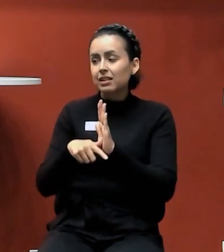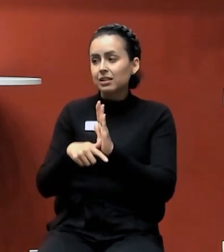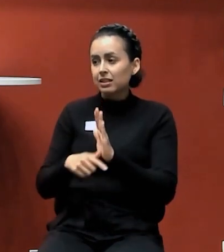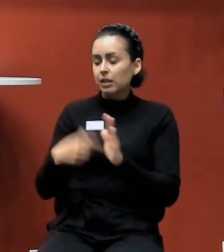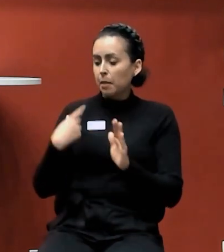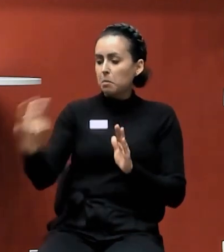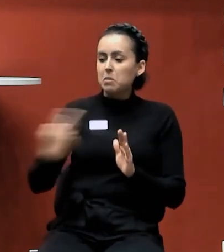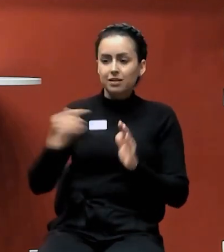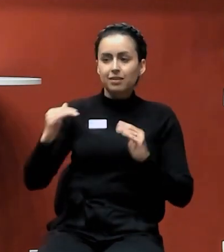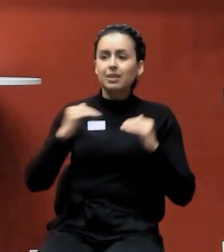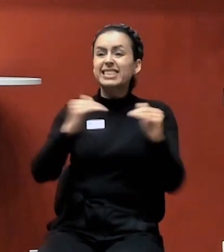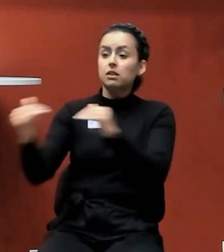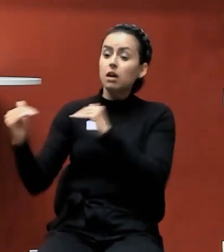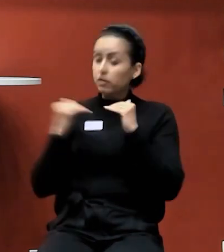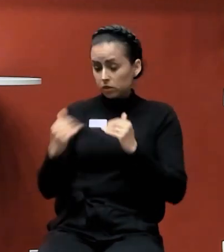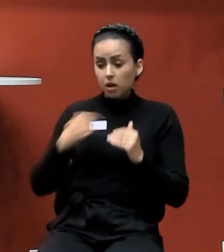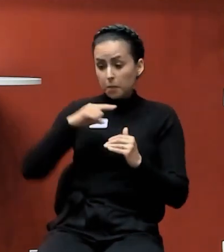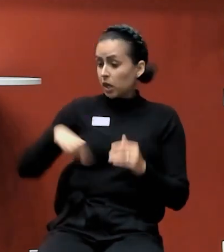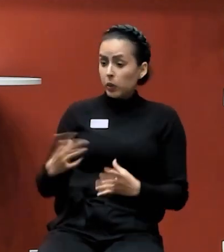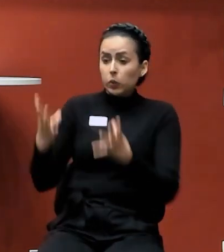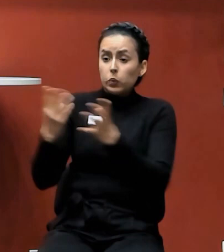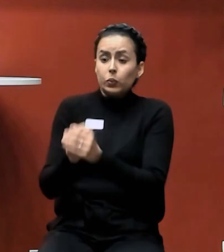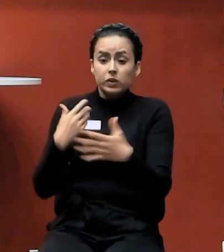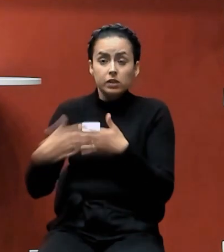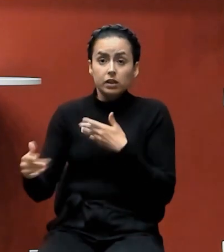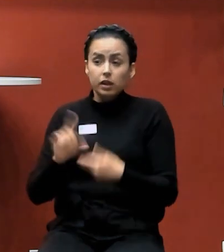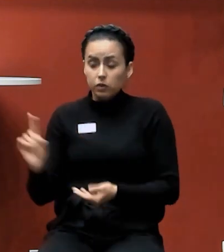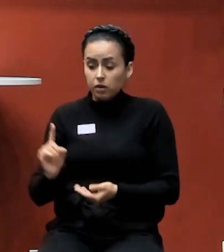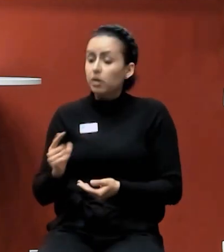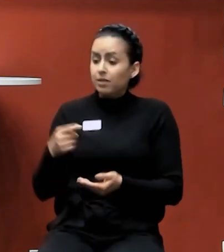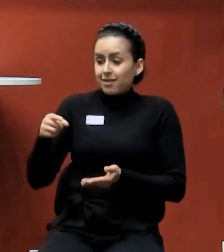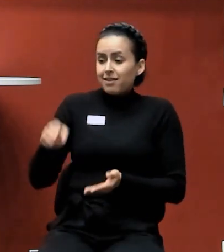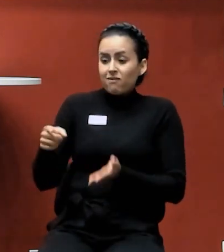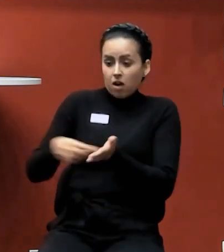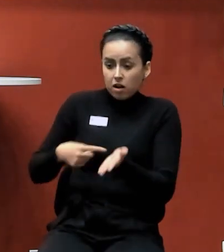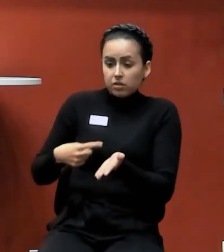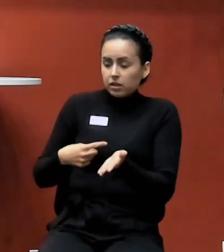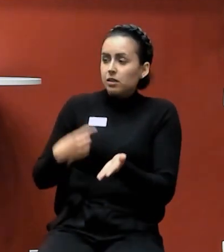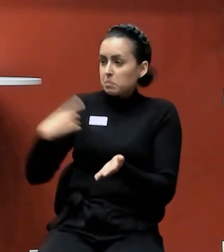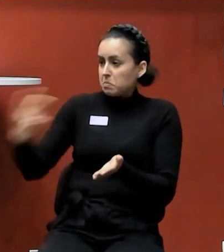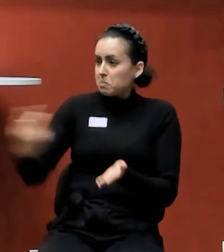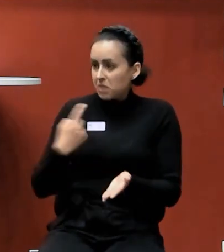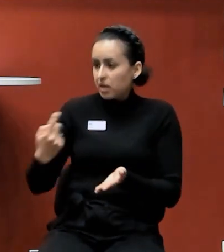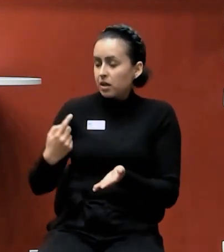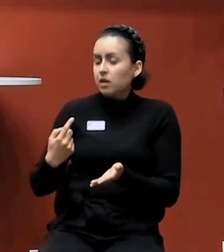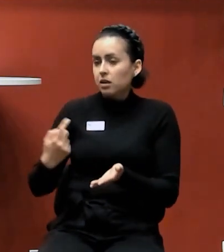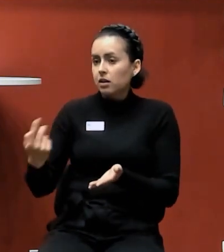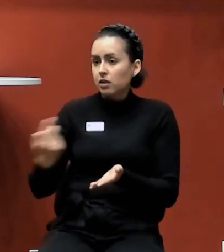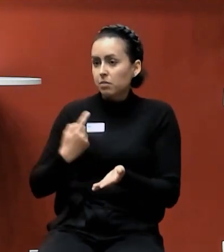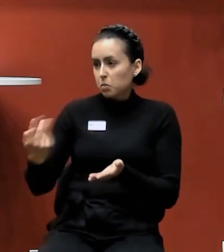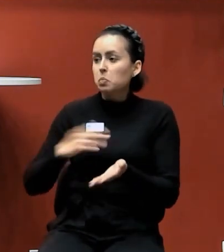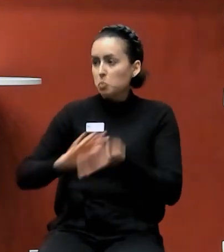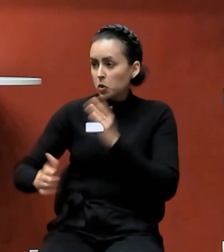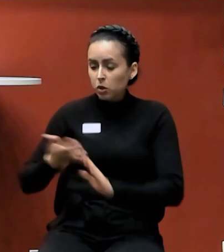we're equals. We're doing something together which involves both of us meeting each other in the space in real